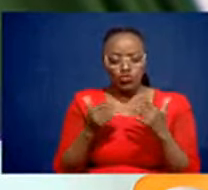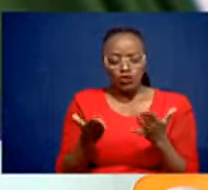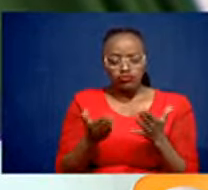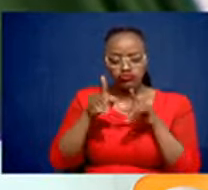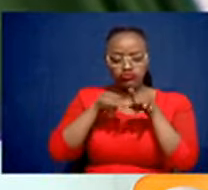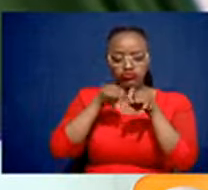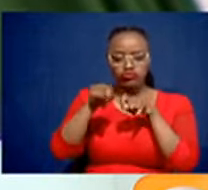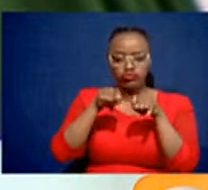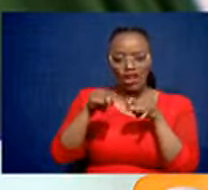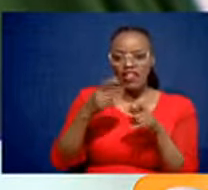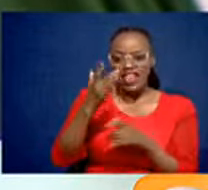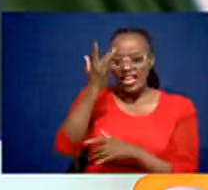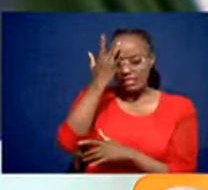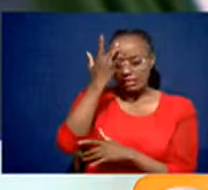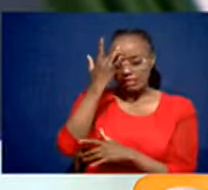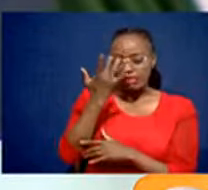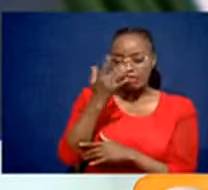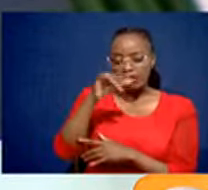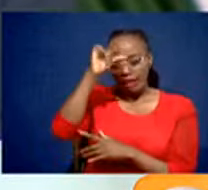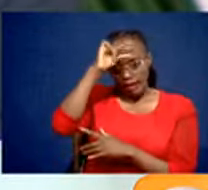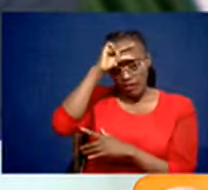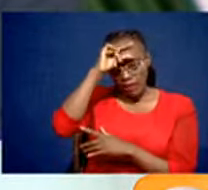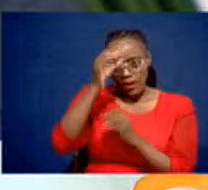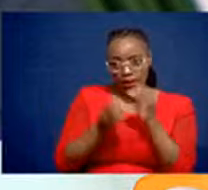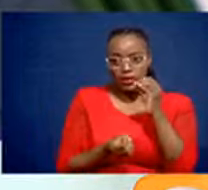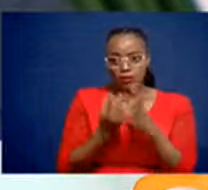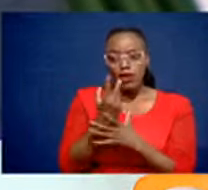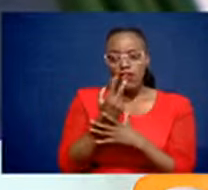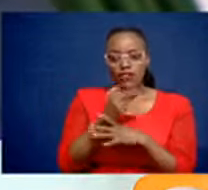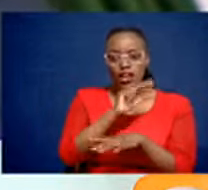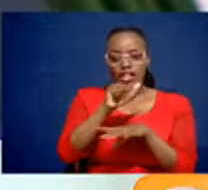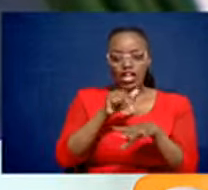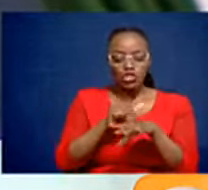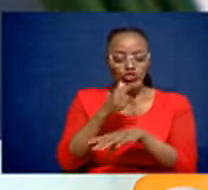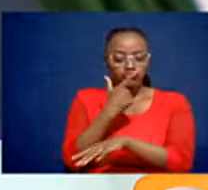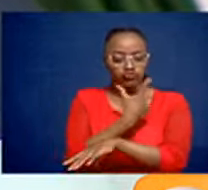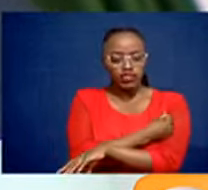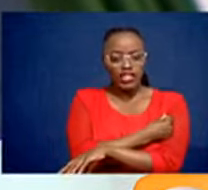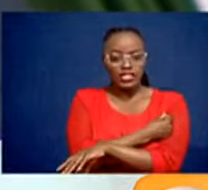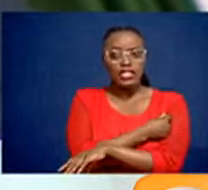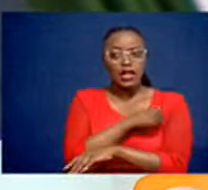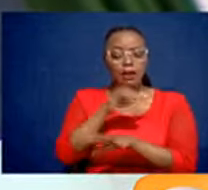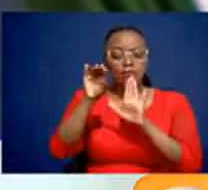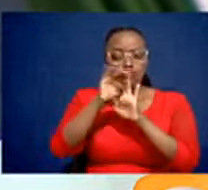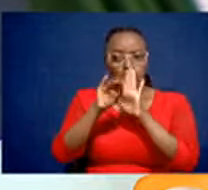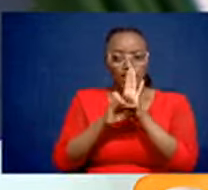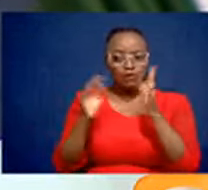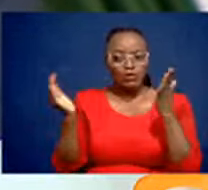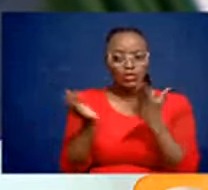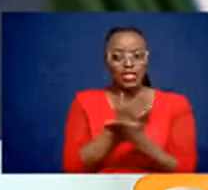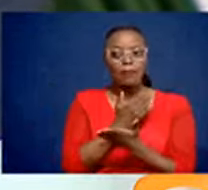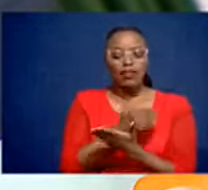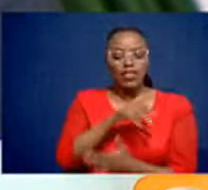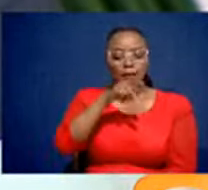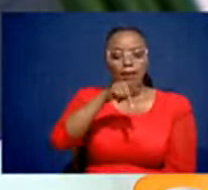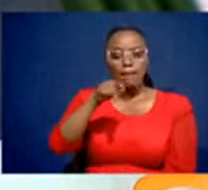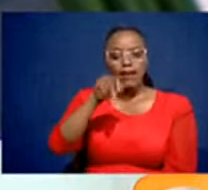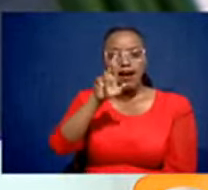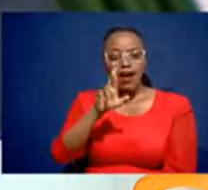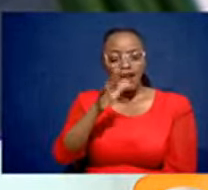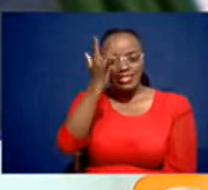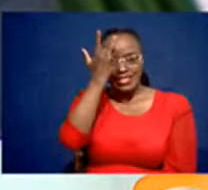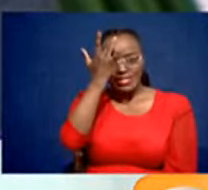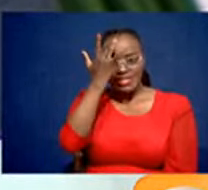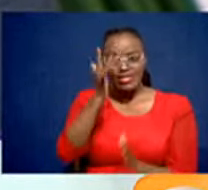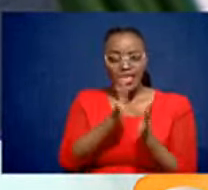management, the government is launching a national vaccination program to eradicate the PPR disease